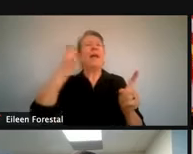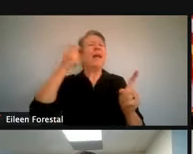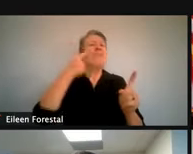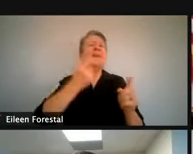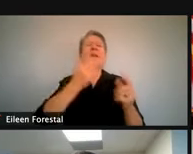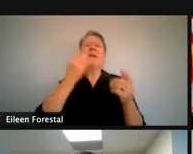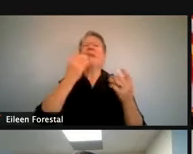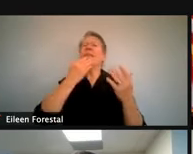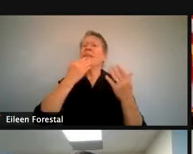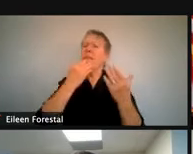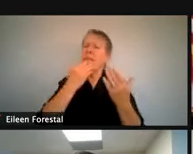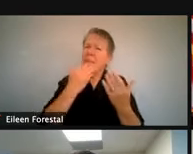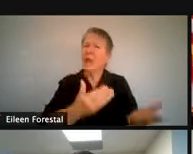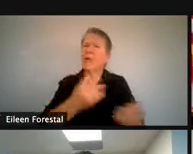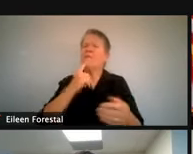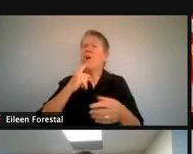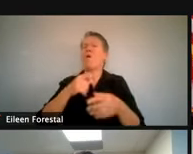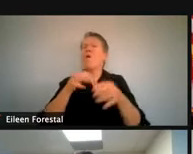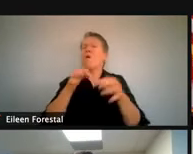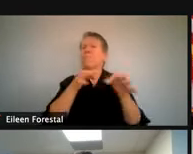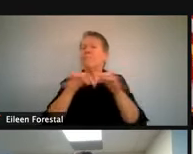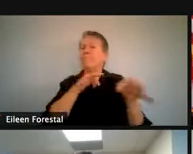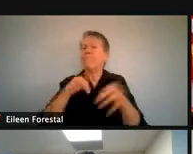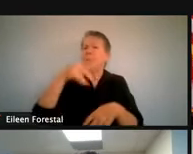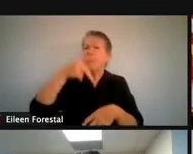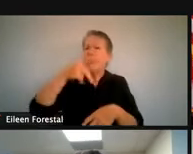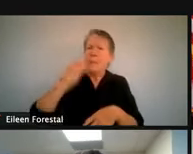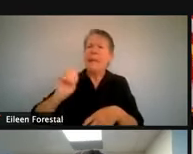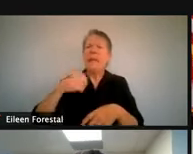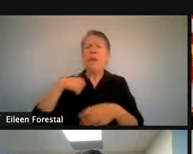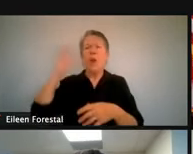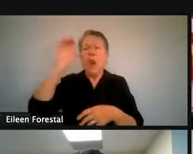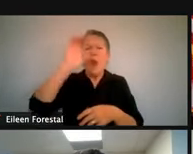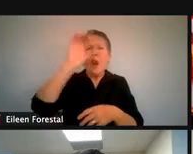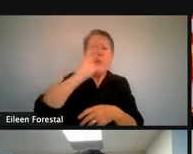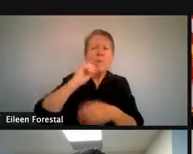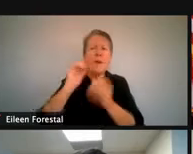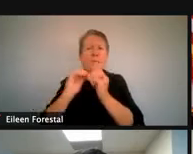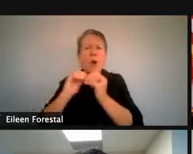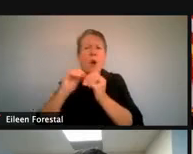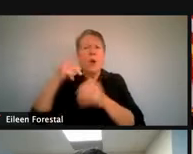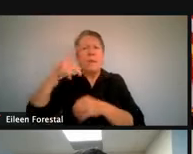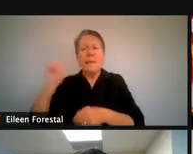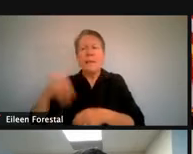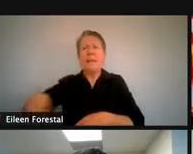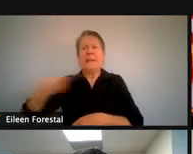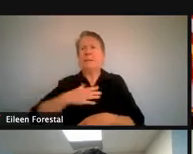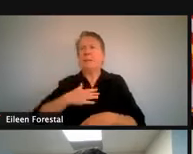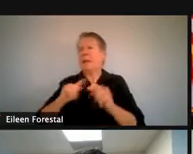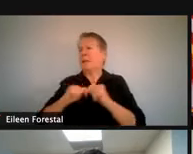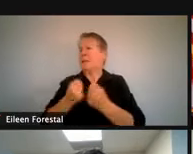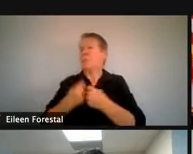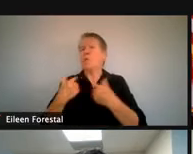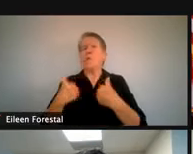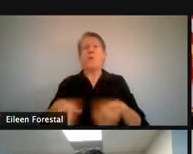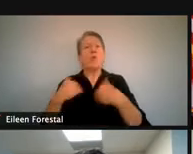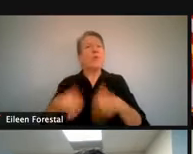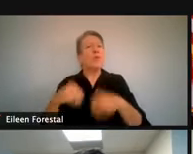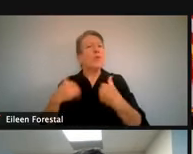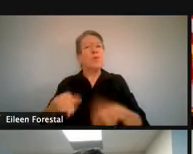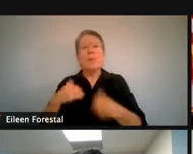mentioning the effort that went there. It's a tremendous team, and the 3 people that I would just mention by name is Sergeant Dan